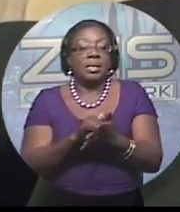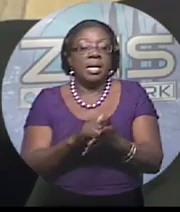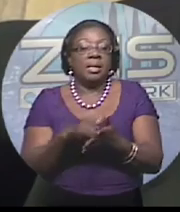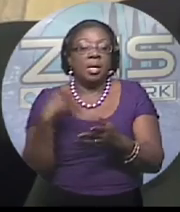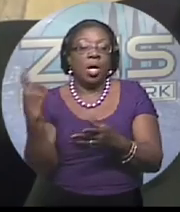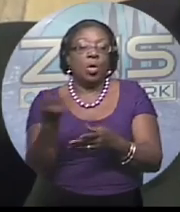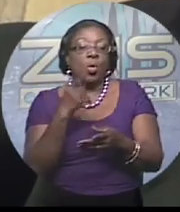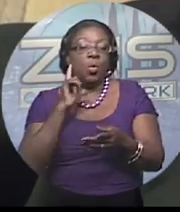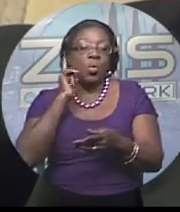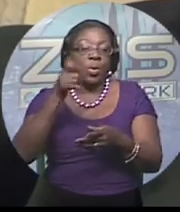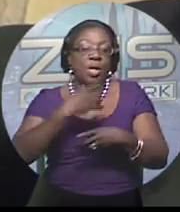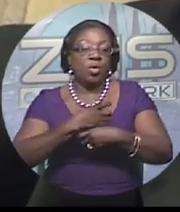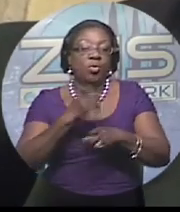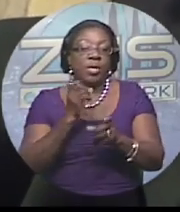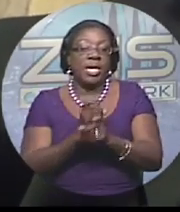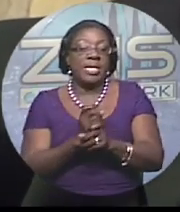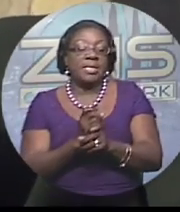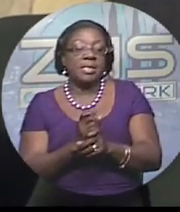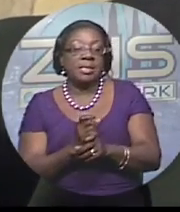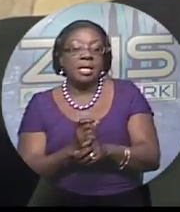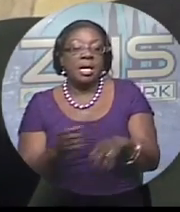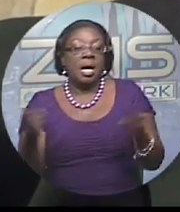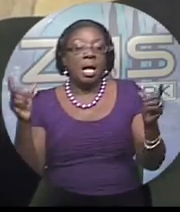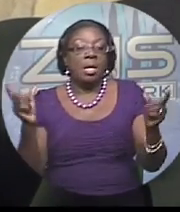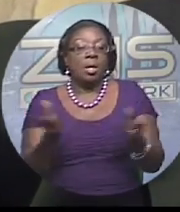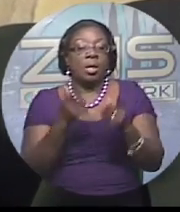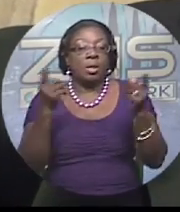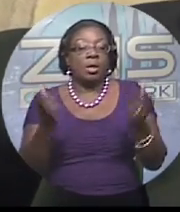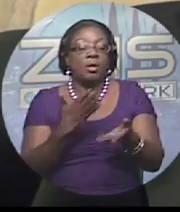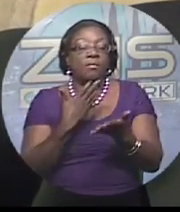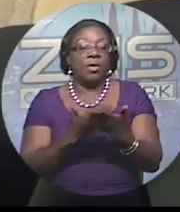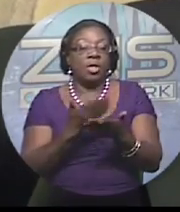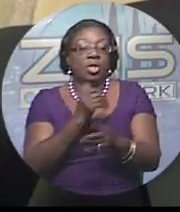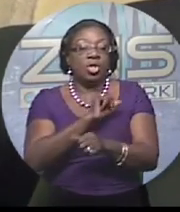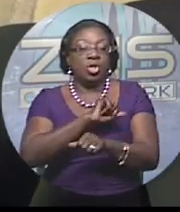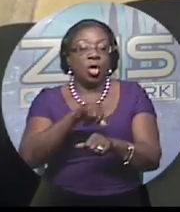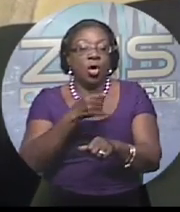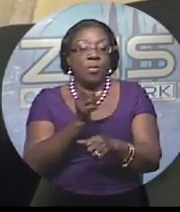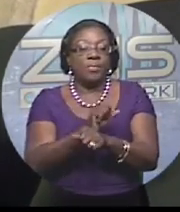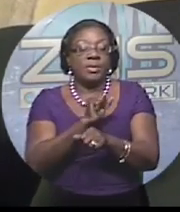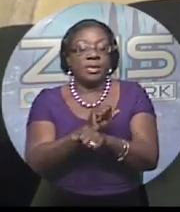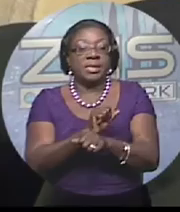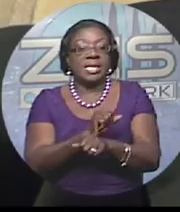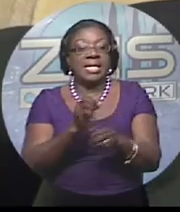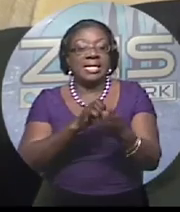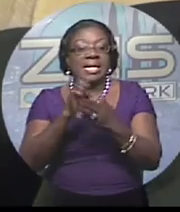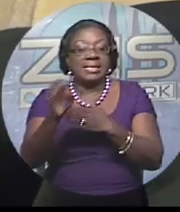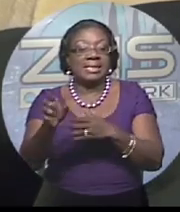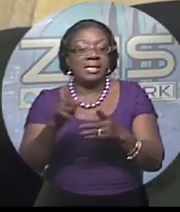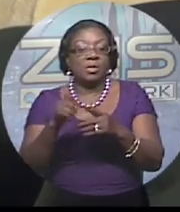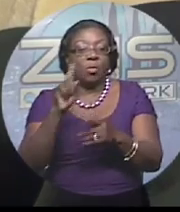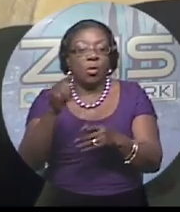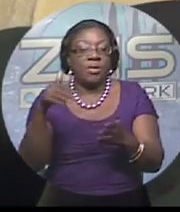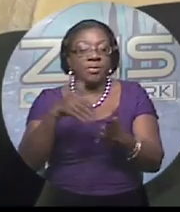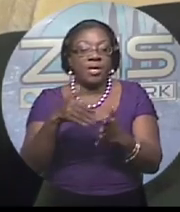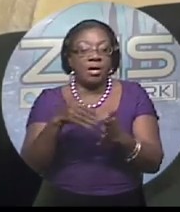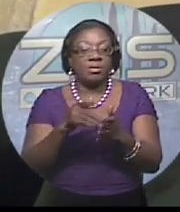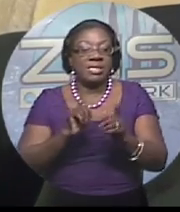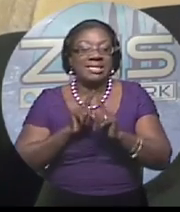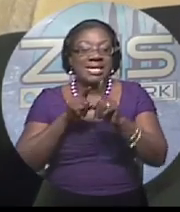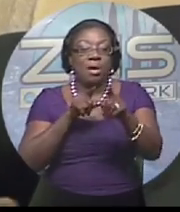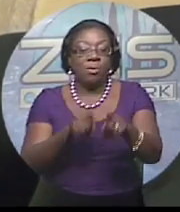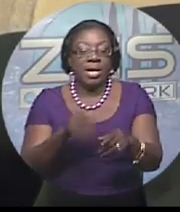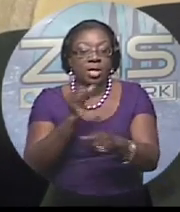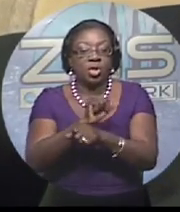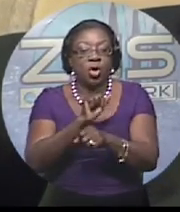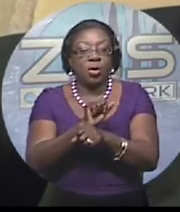And that alone will create a lot of jobs in excess of 1,000 direct jobs,